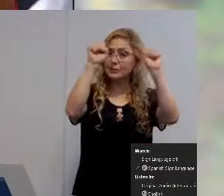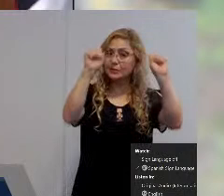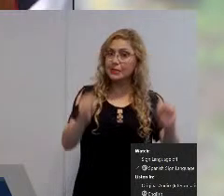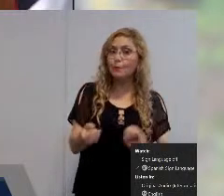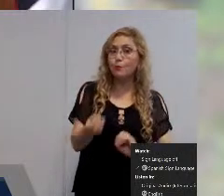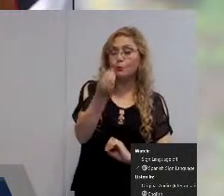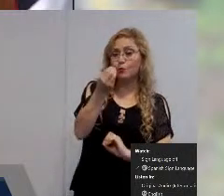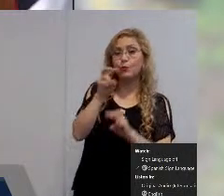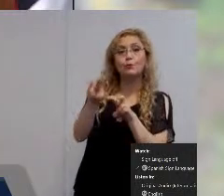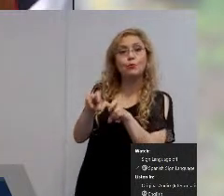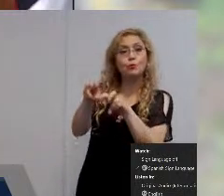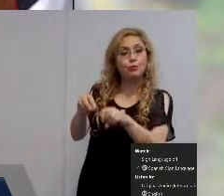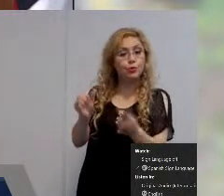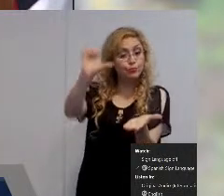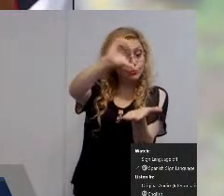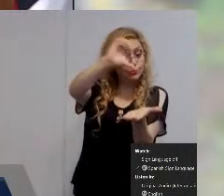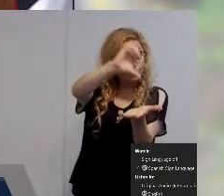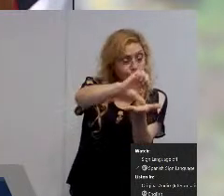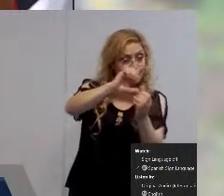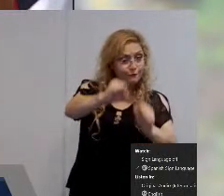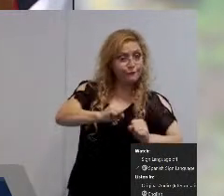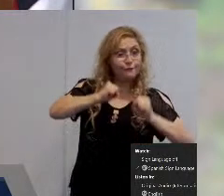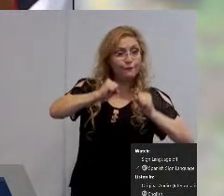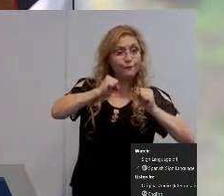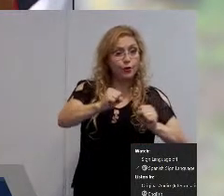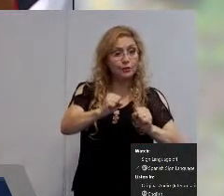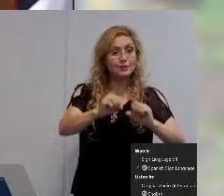in financial and business education.